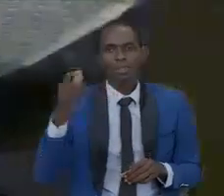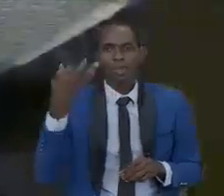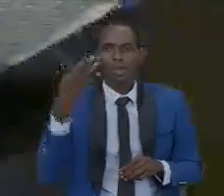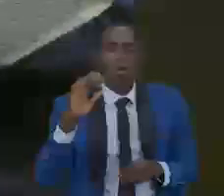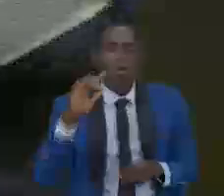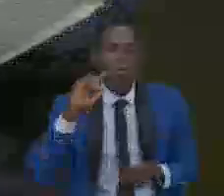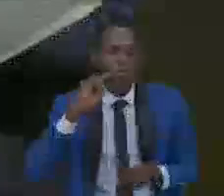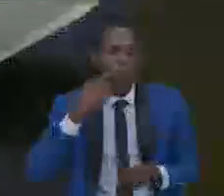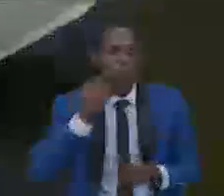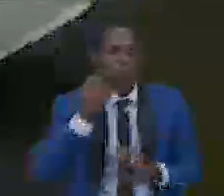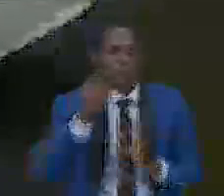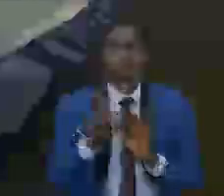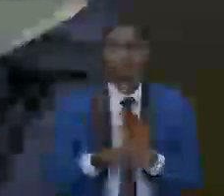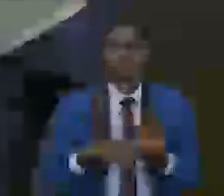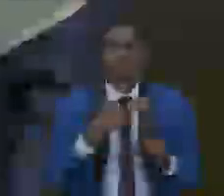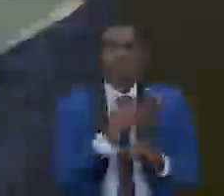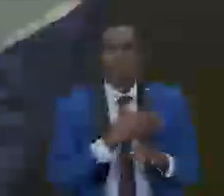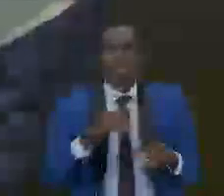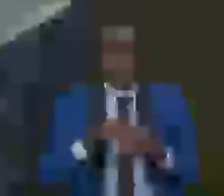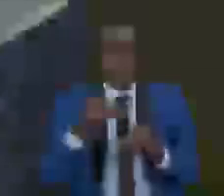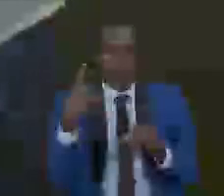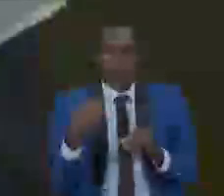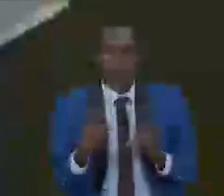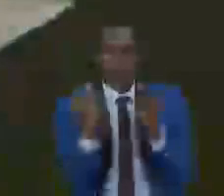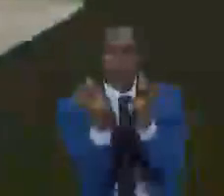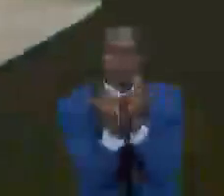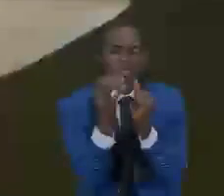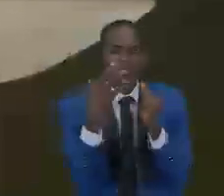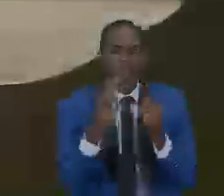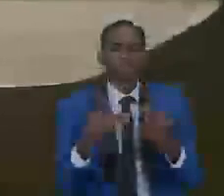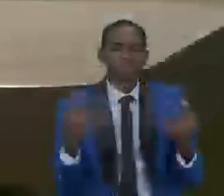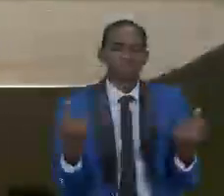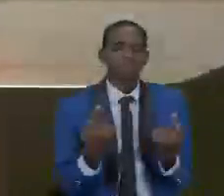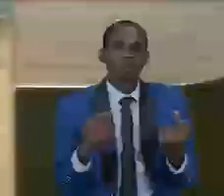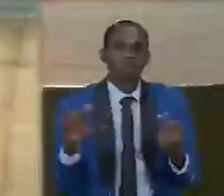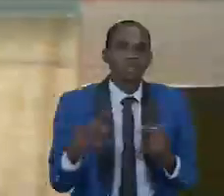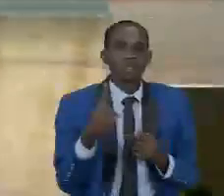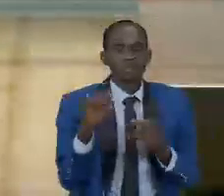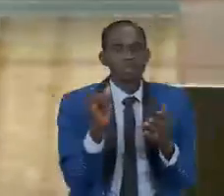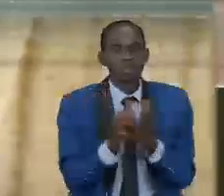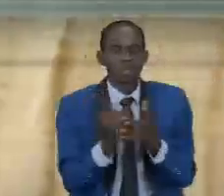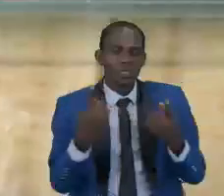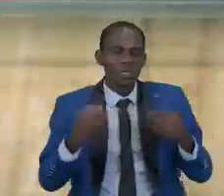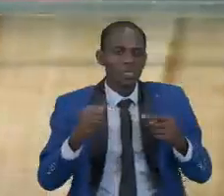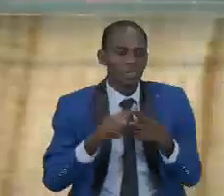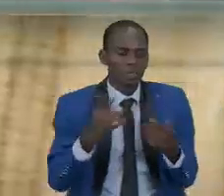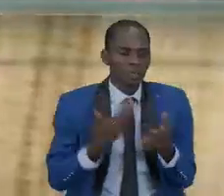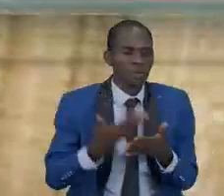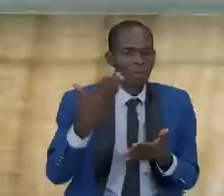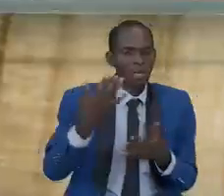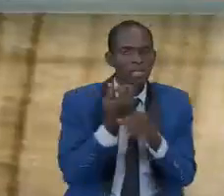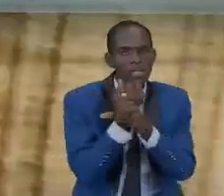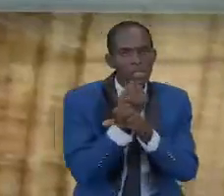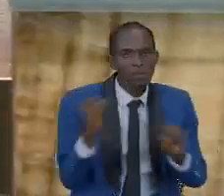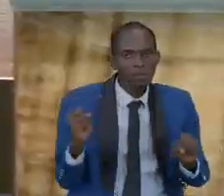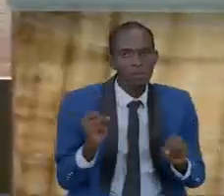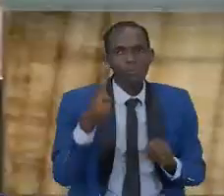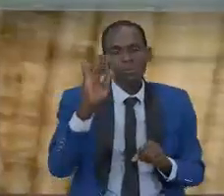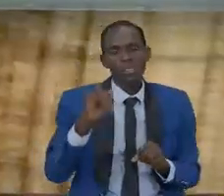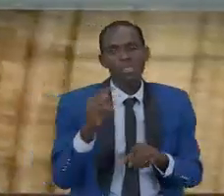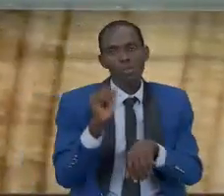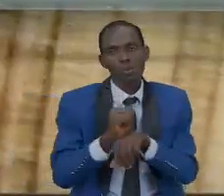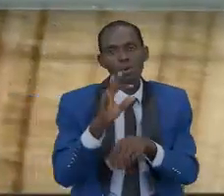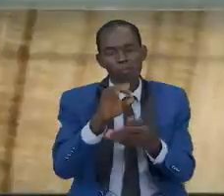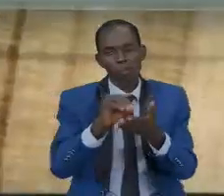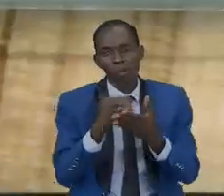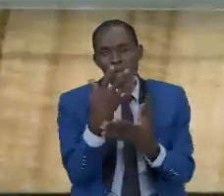and in the bunch of iniquity anyone that tries to buy salvation by The Works of his